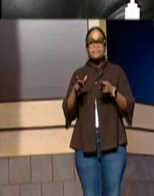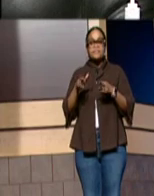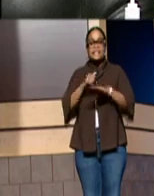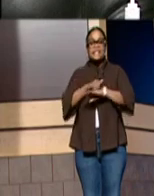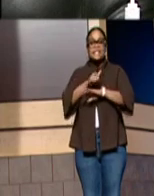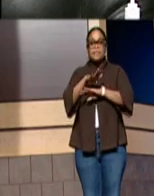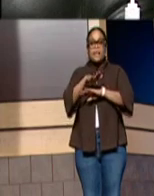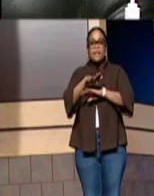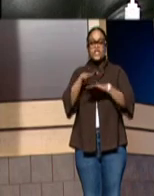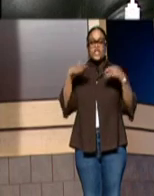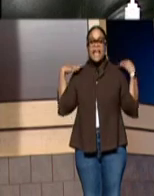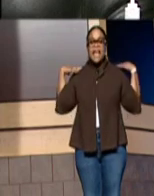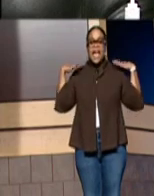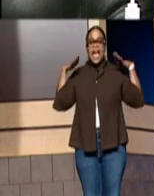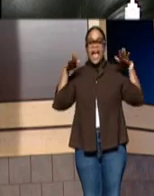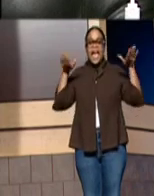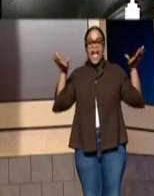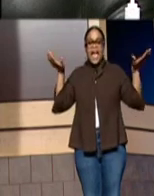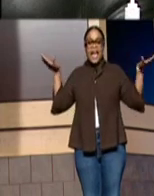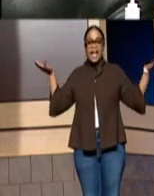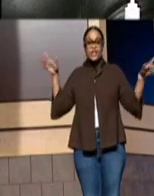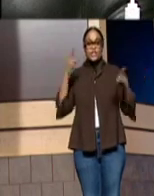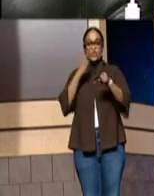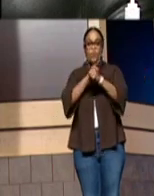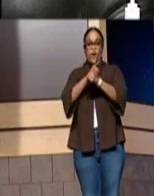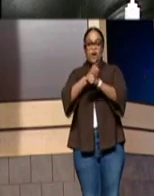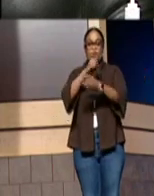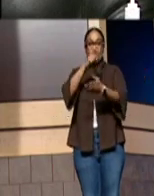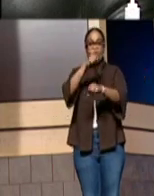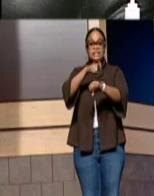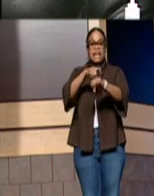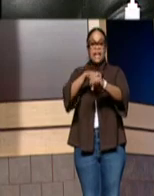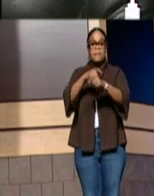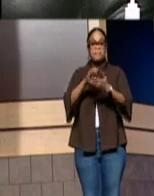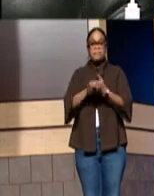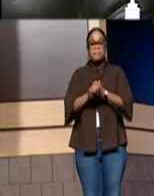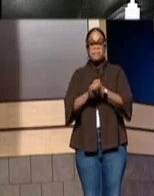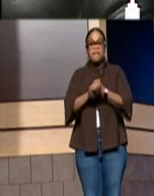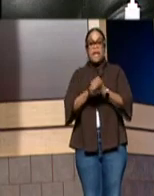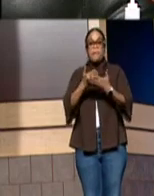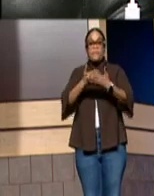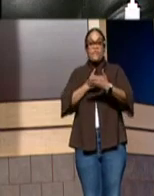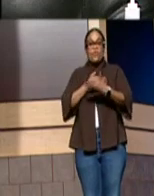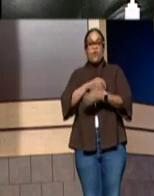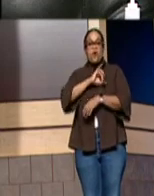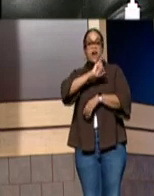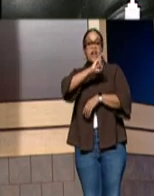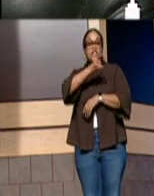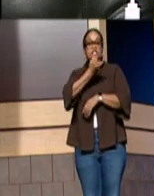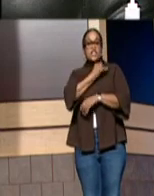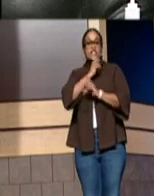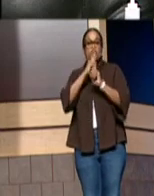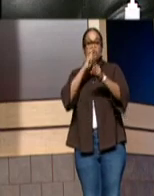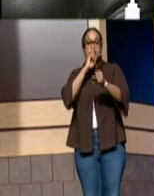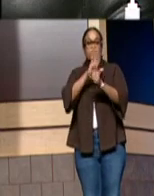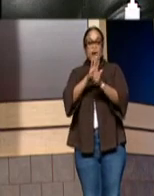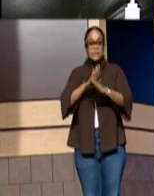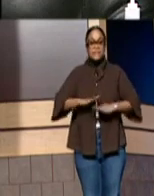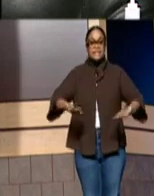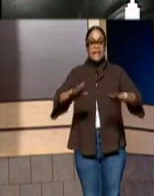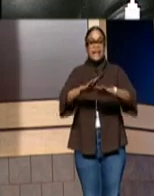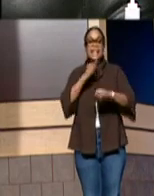angel right on time. And I can prove it. Mm. Before Joshua could go to the promised land, he stopped and said, we need to honor